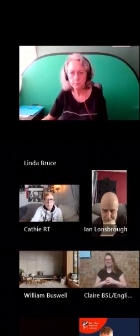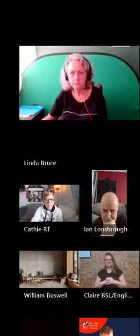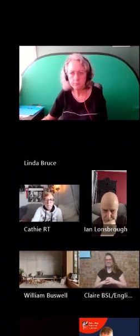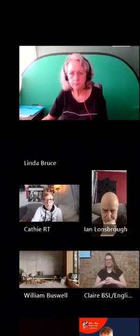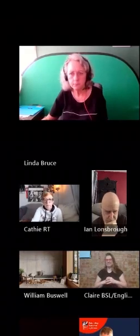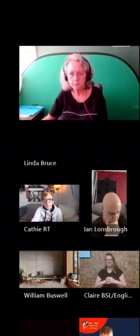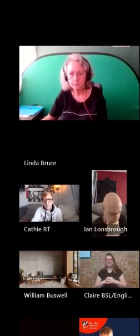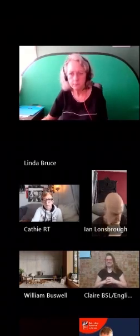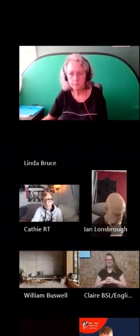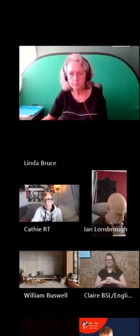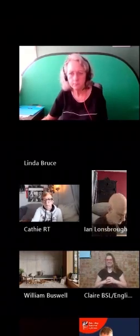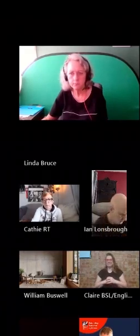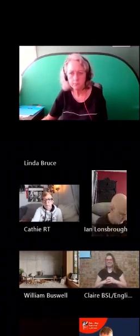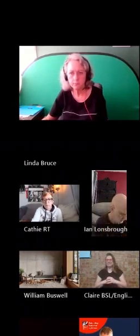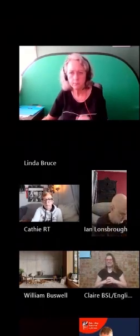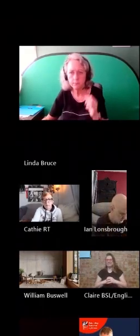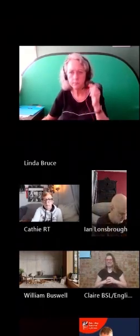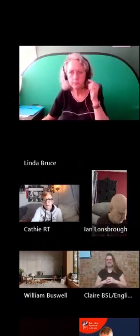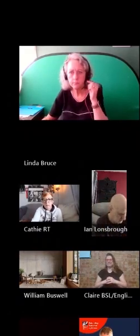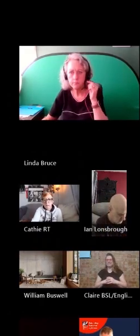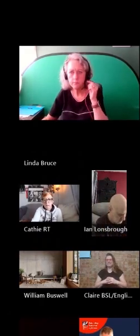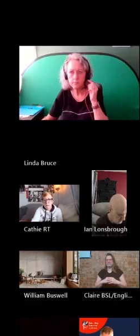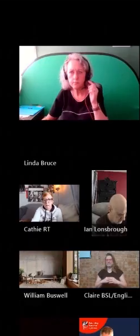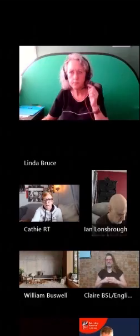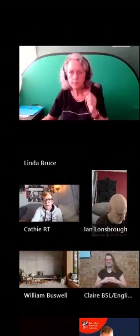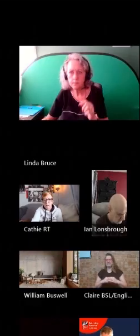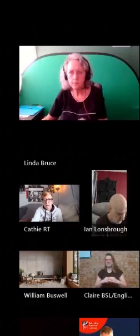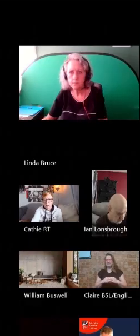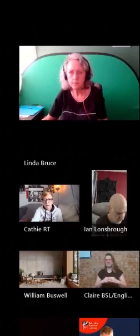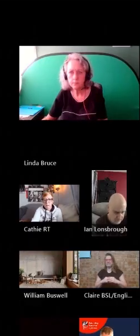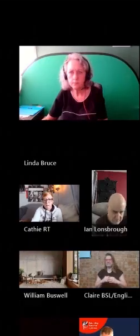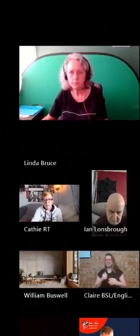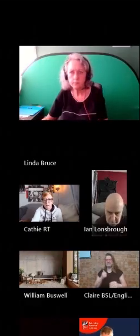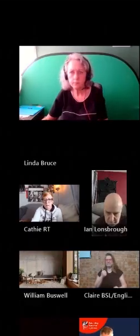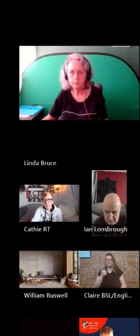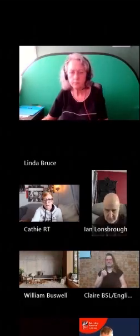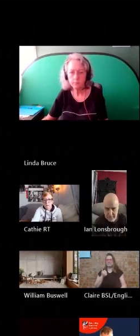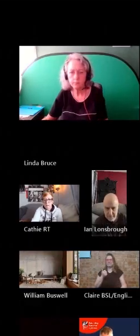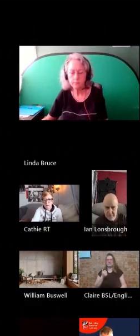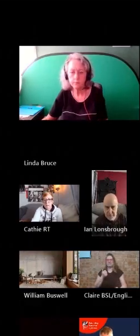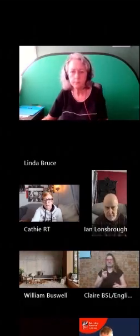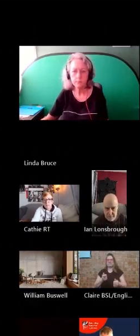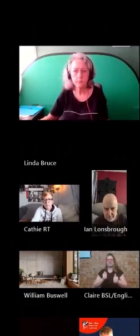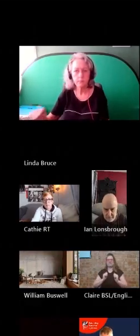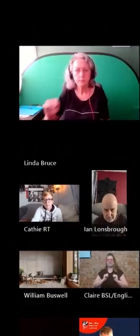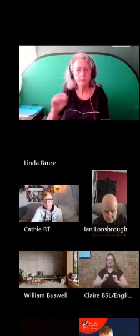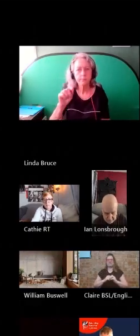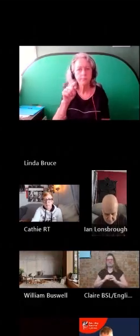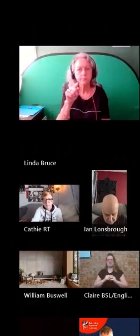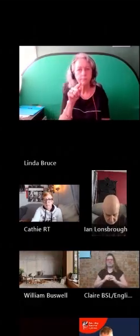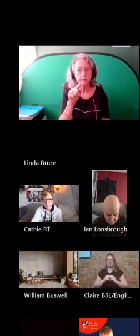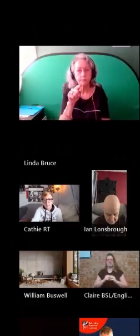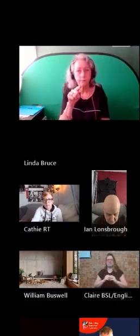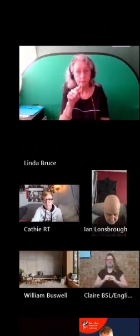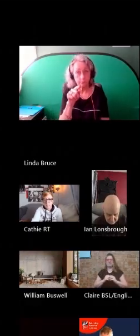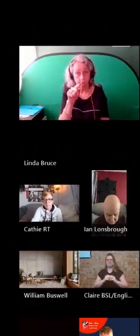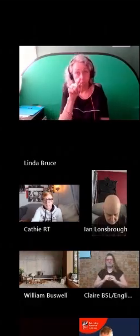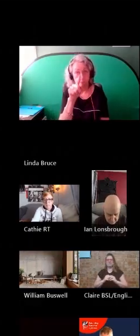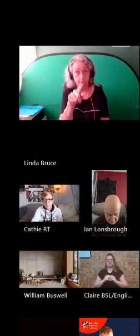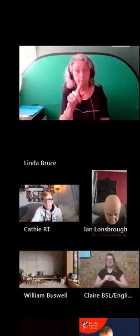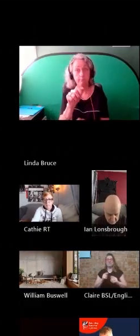well which we want to go through too. If I go to coming out of